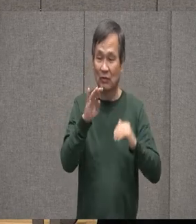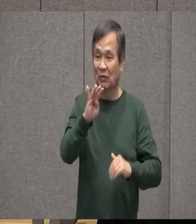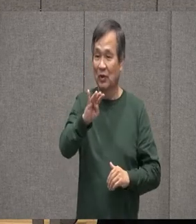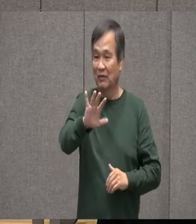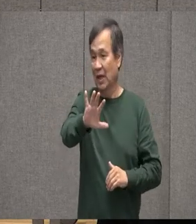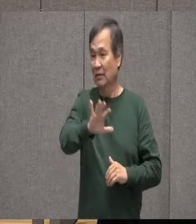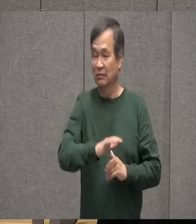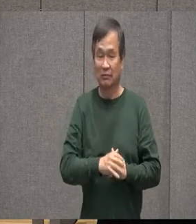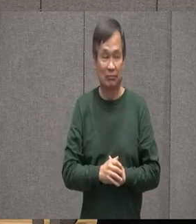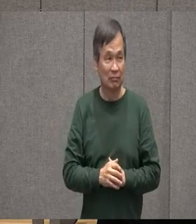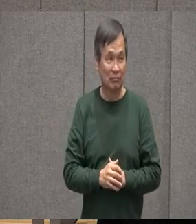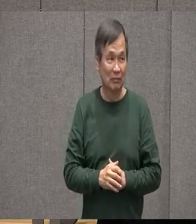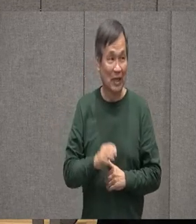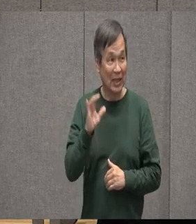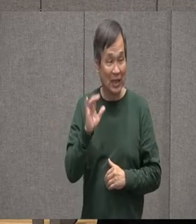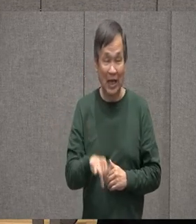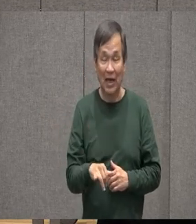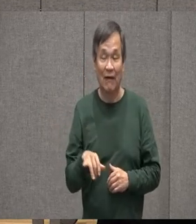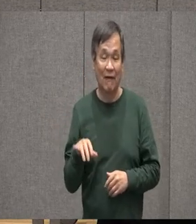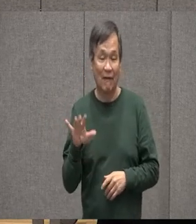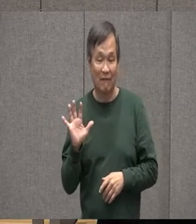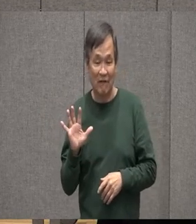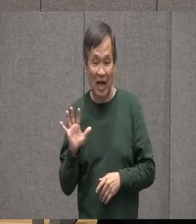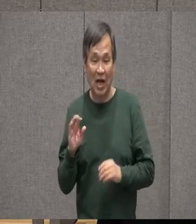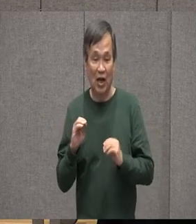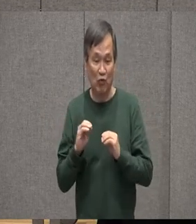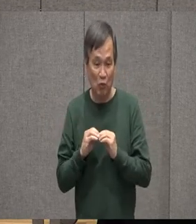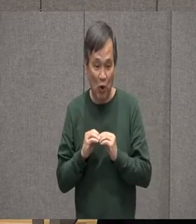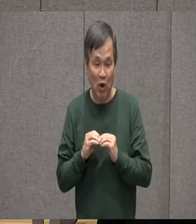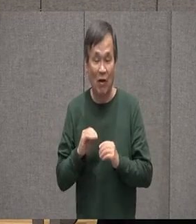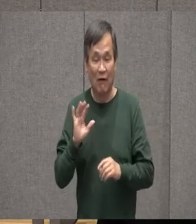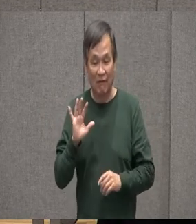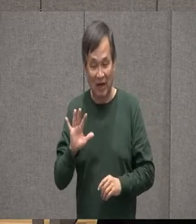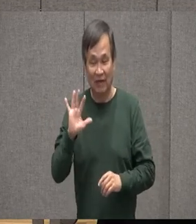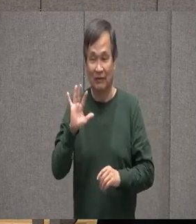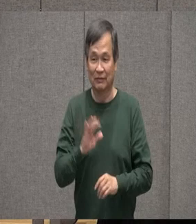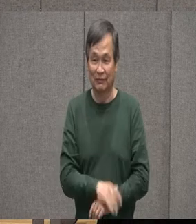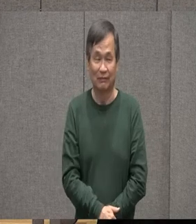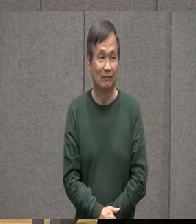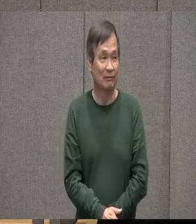and that's five more fives.